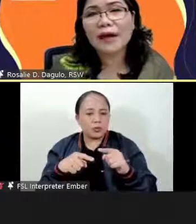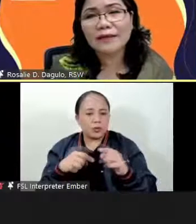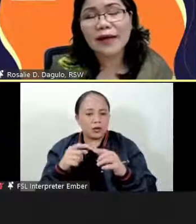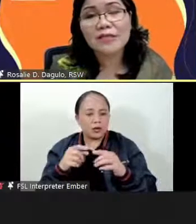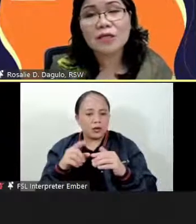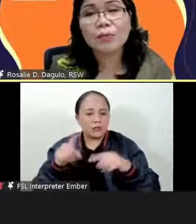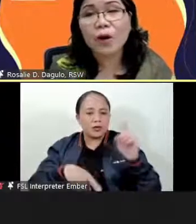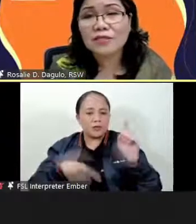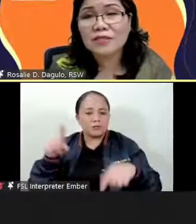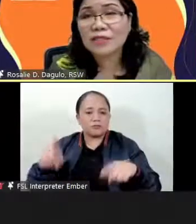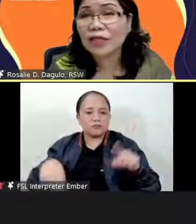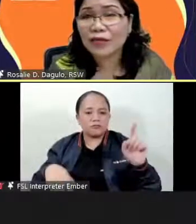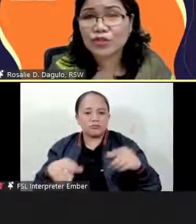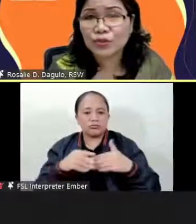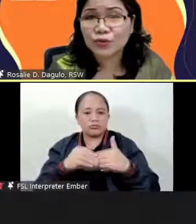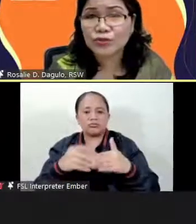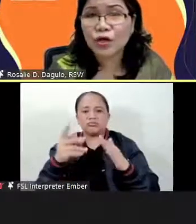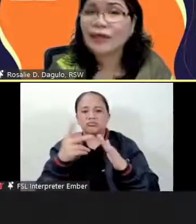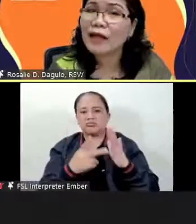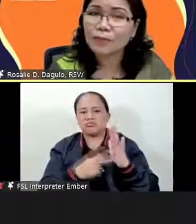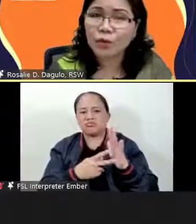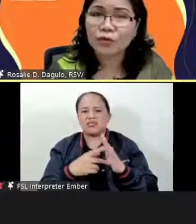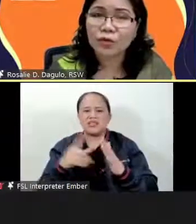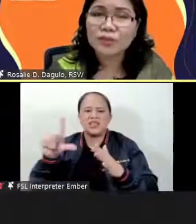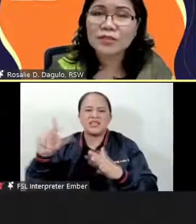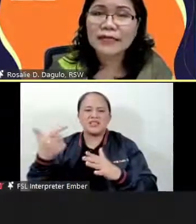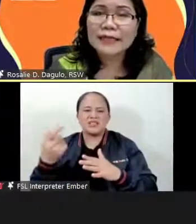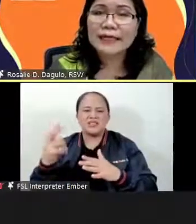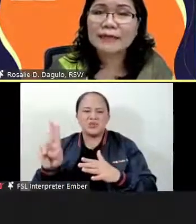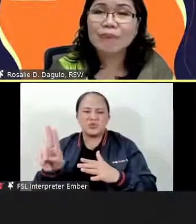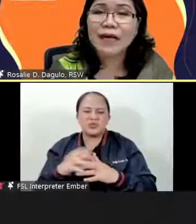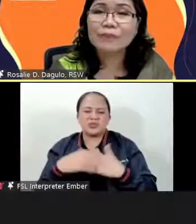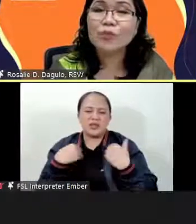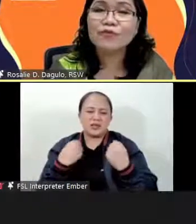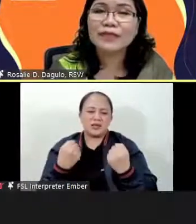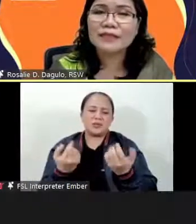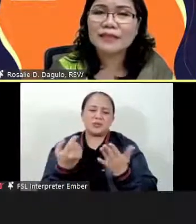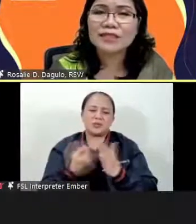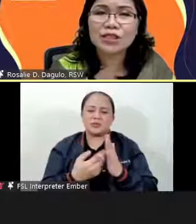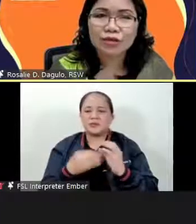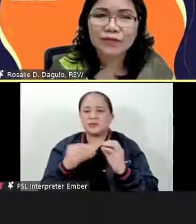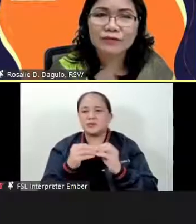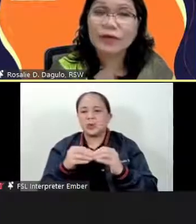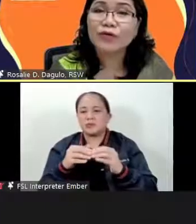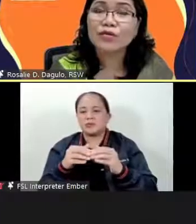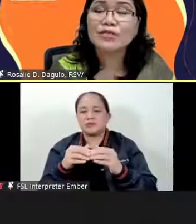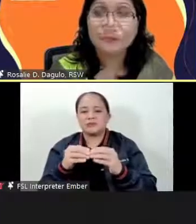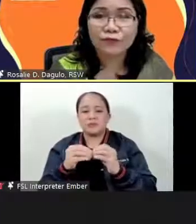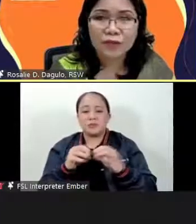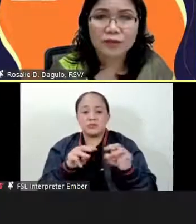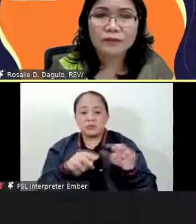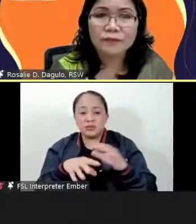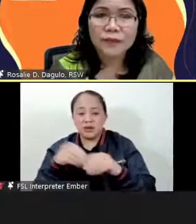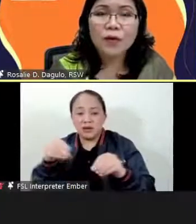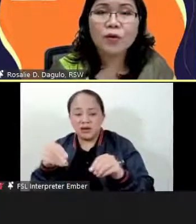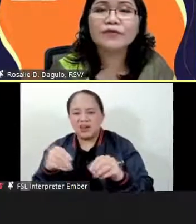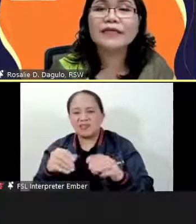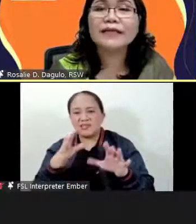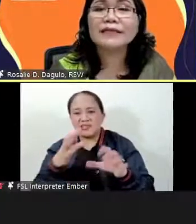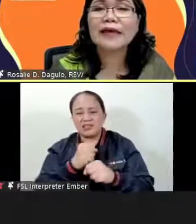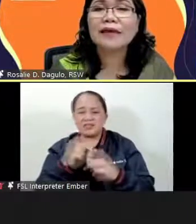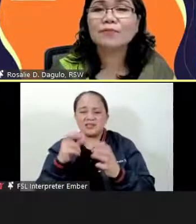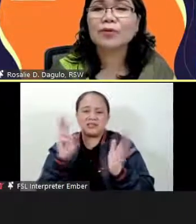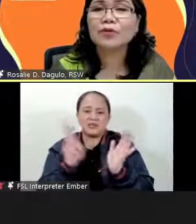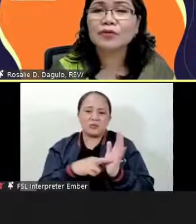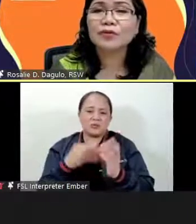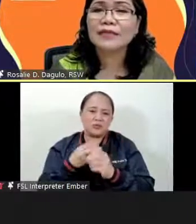varying guidelines and policies in LGUs on health protocols that made movement and securing records difficult.